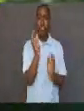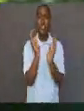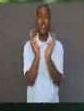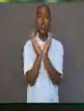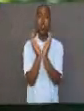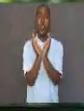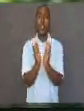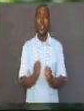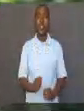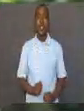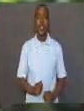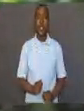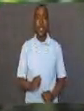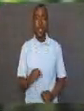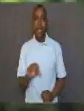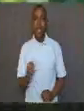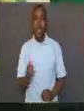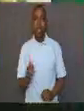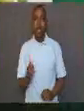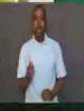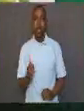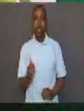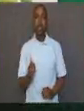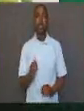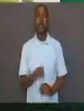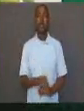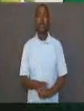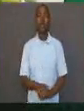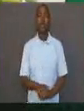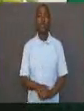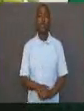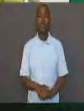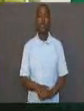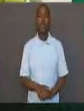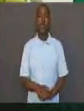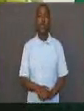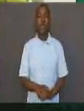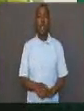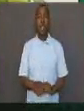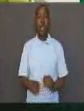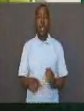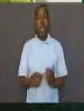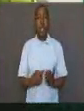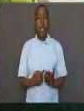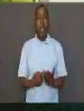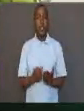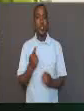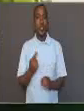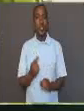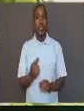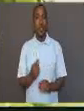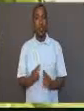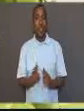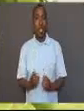vegetables, such as kale or broccoli. There are actually